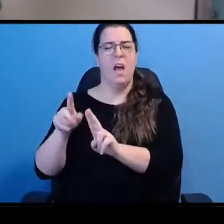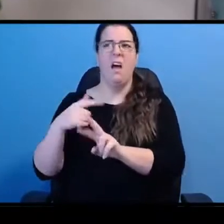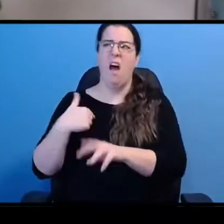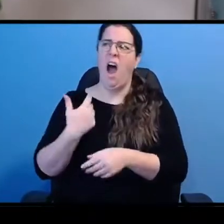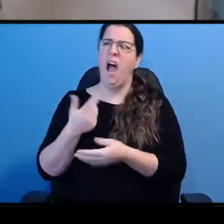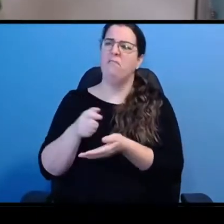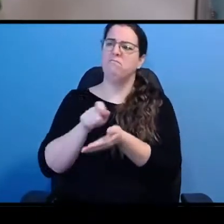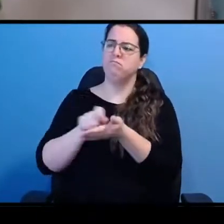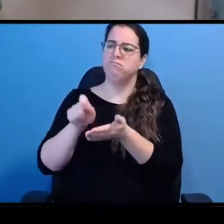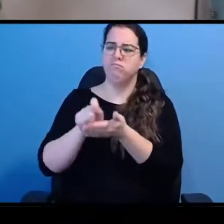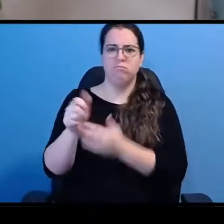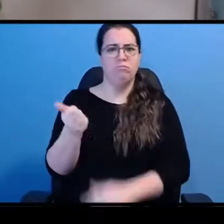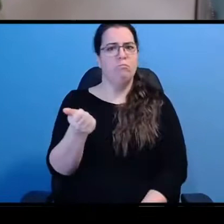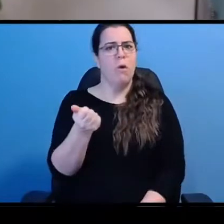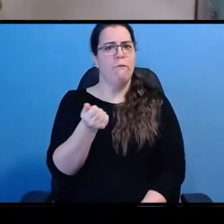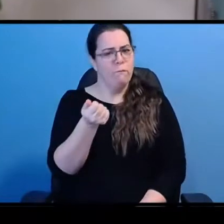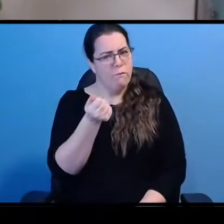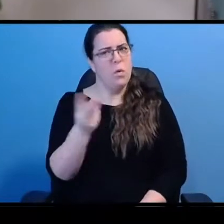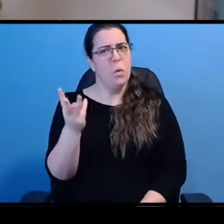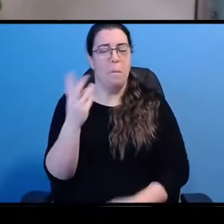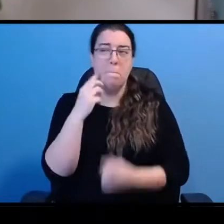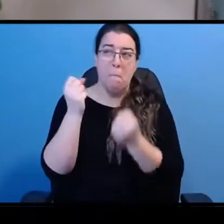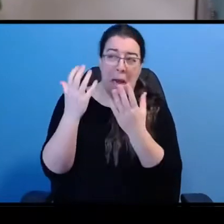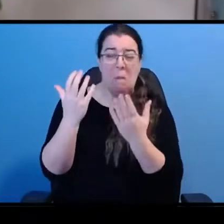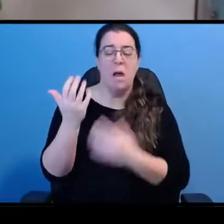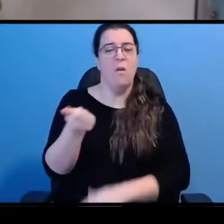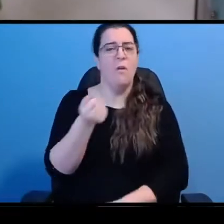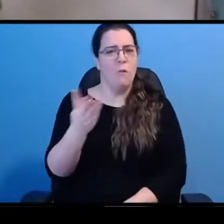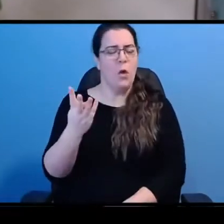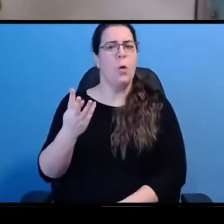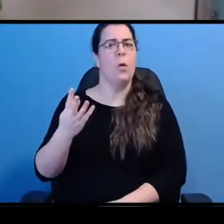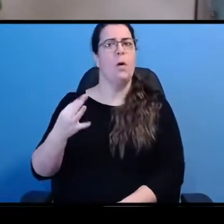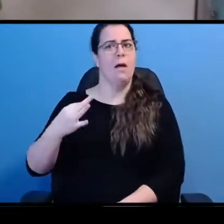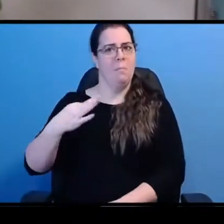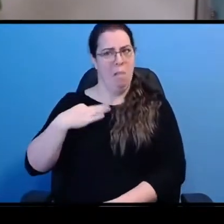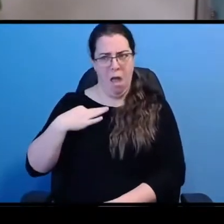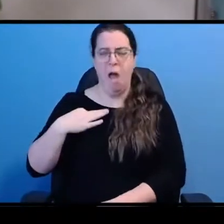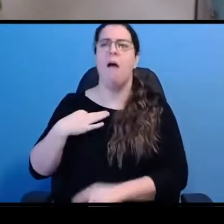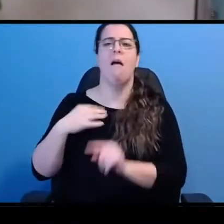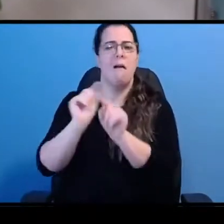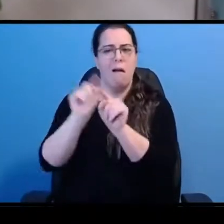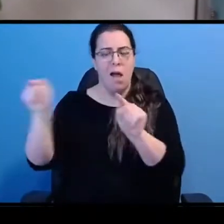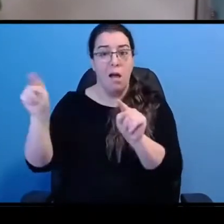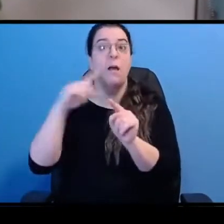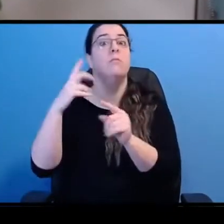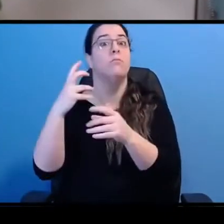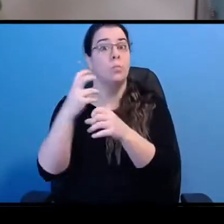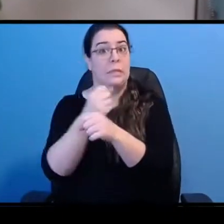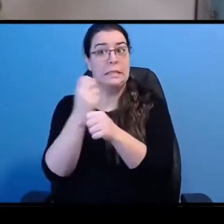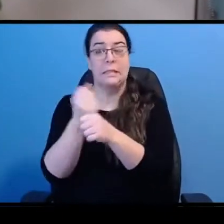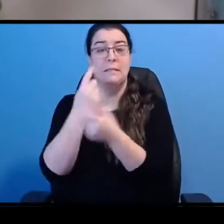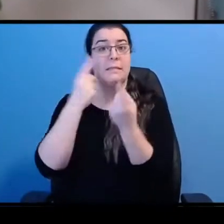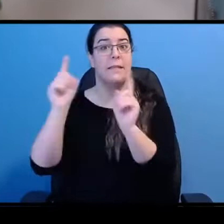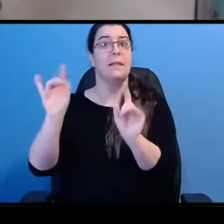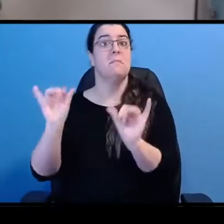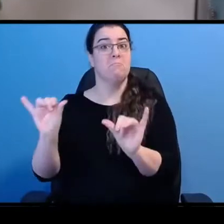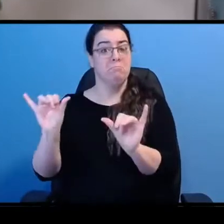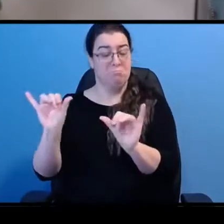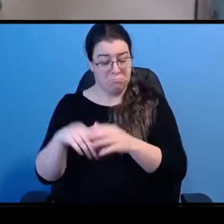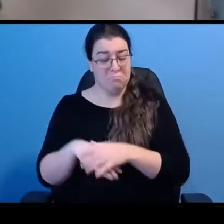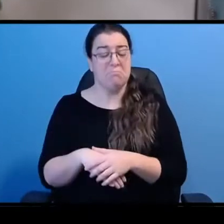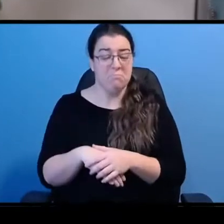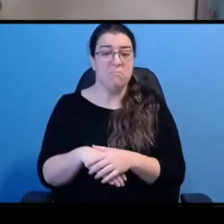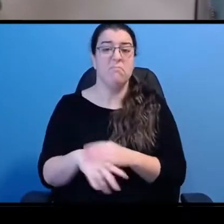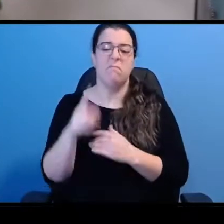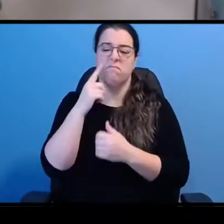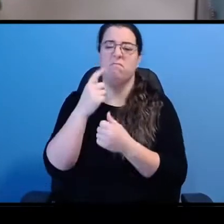successful grants here with Blue Nose Ability Arts and Film Festival, with Reachability Association, and with some other organizations